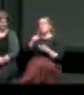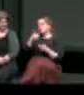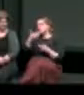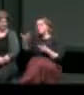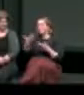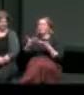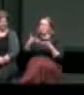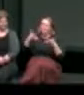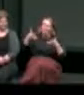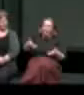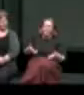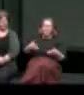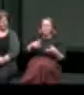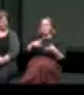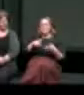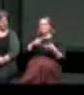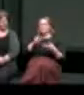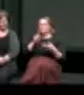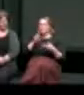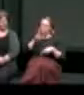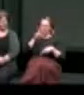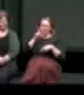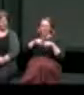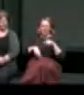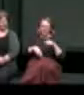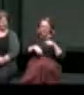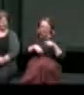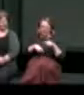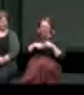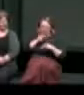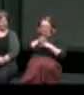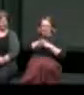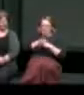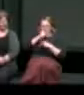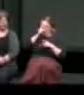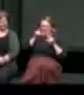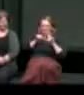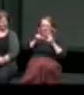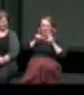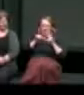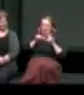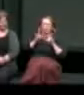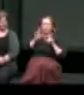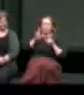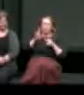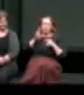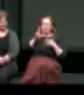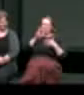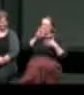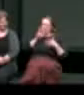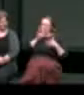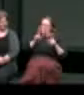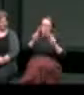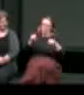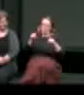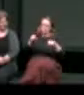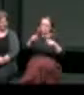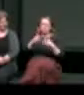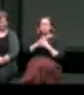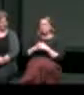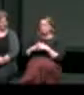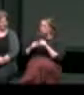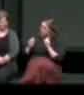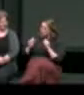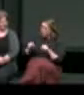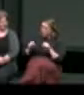be bulky, or we wouldn't be able to curate them because of their size, or it just wouldn't be feasible. There's a possibility